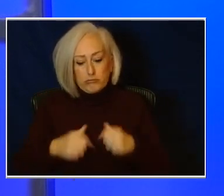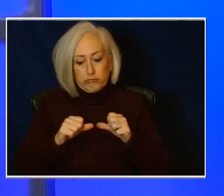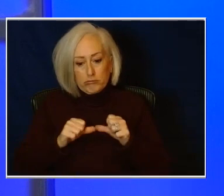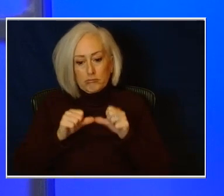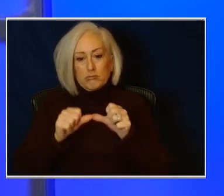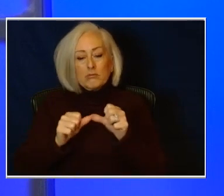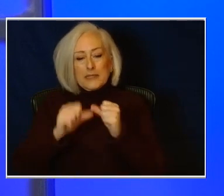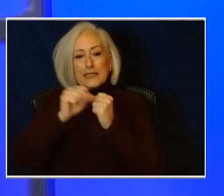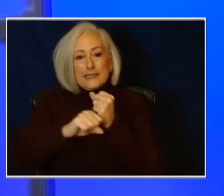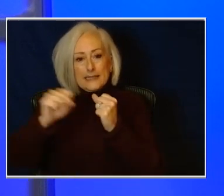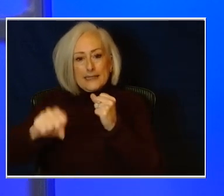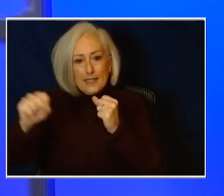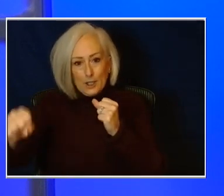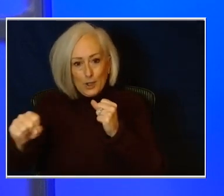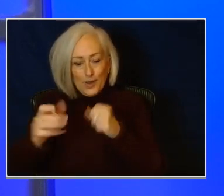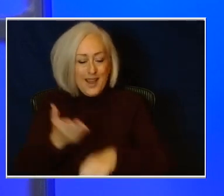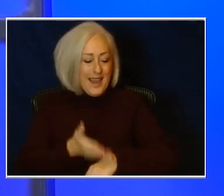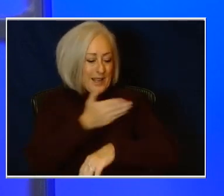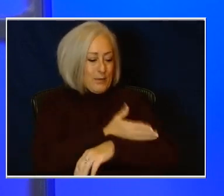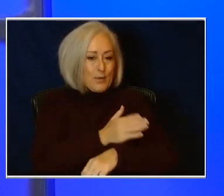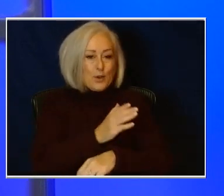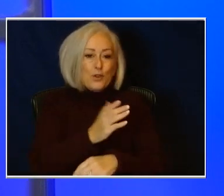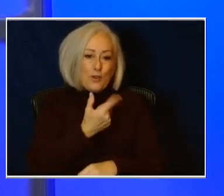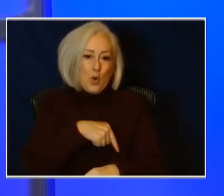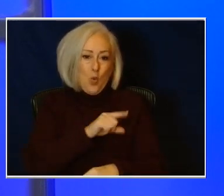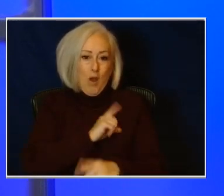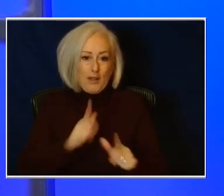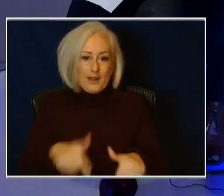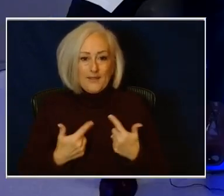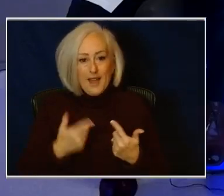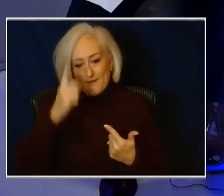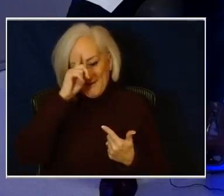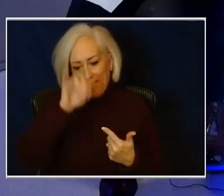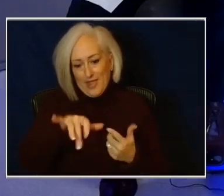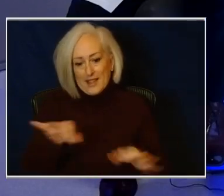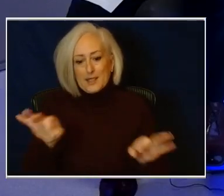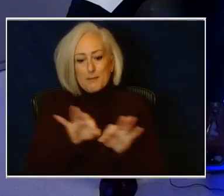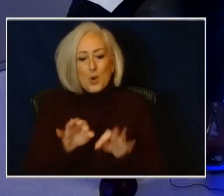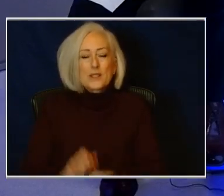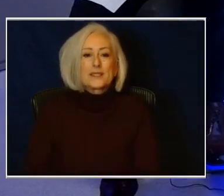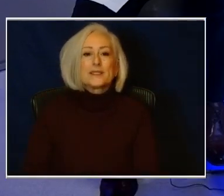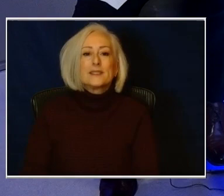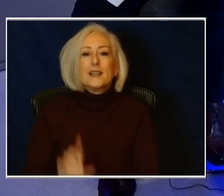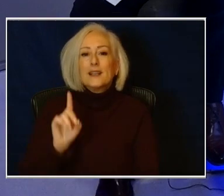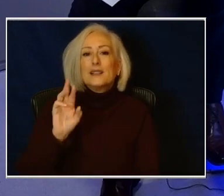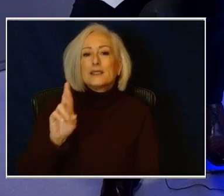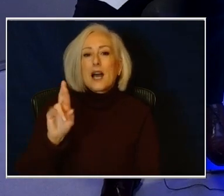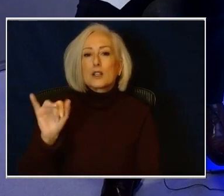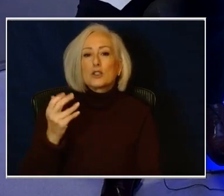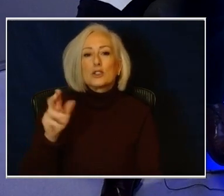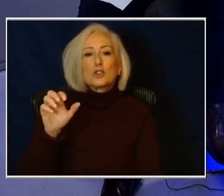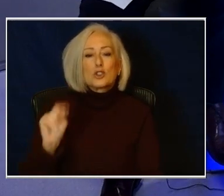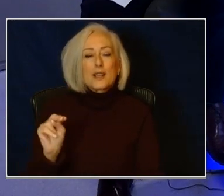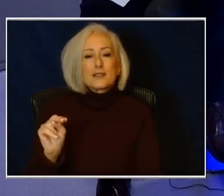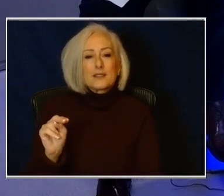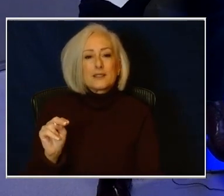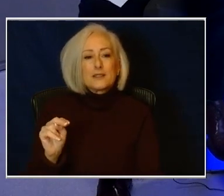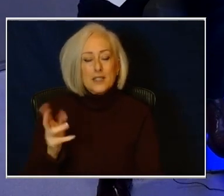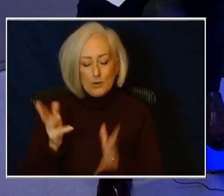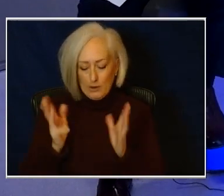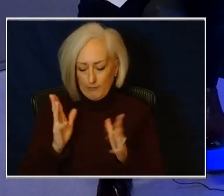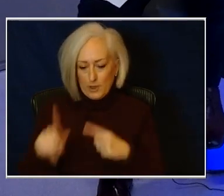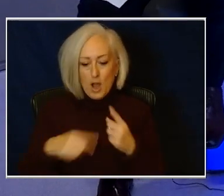also improve quality of life for patients, and I think that's really important. So, Dr. Jensen, we've talked a lot about the research, the impact of